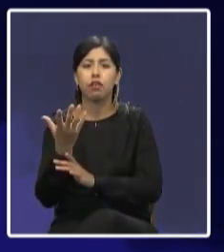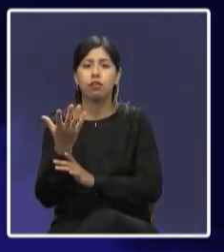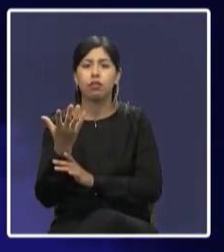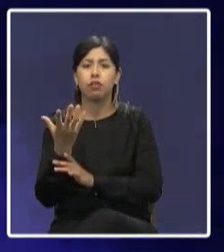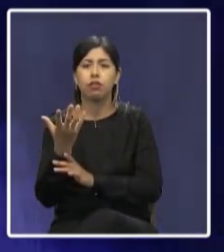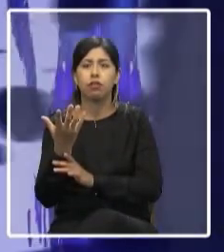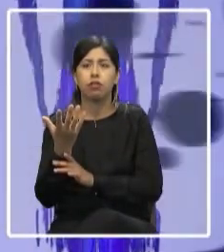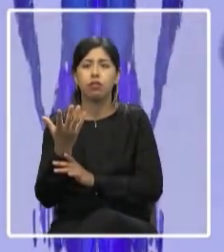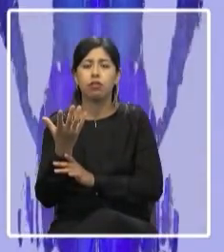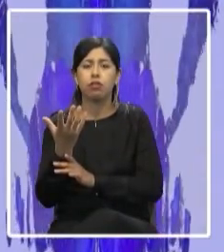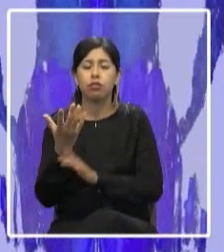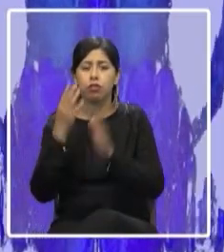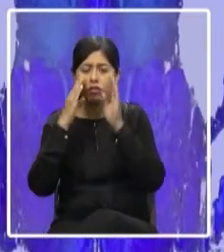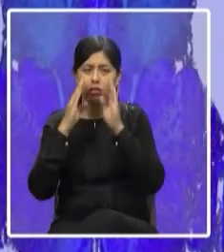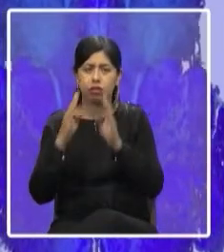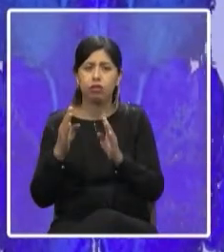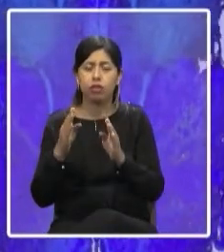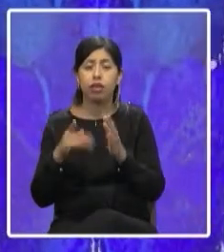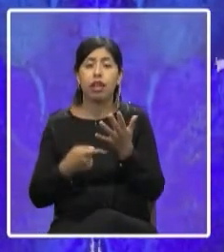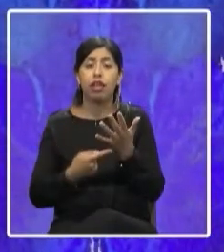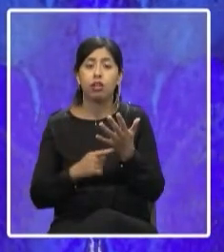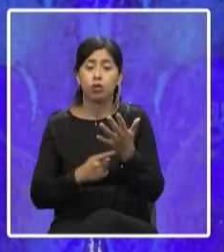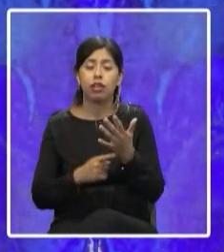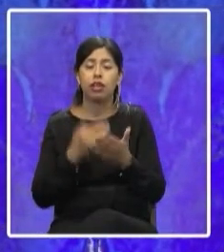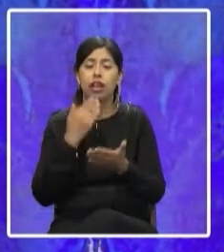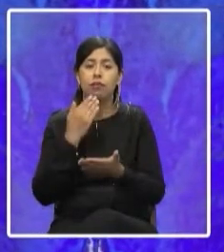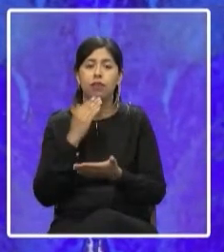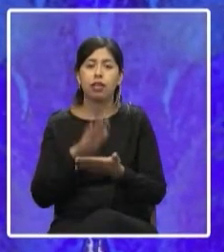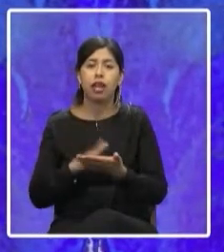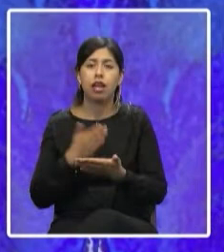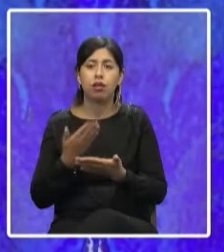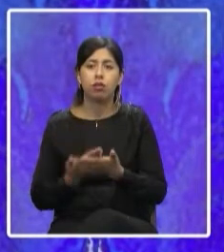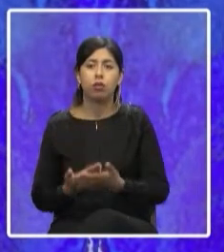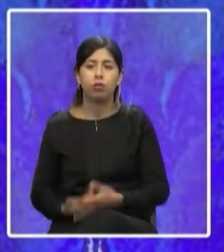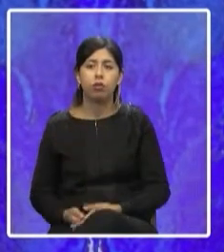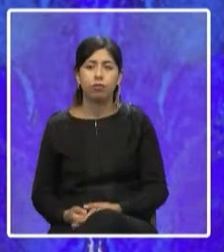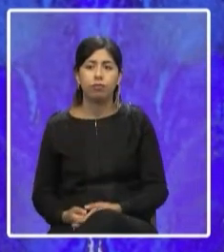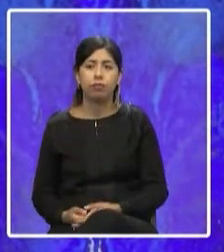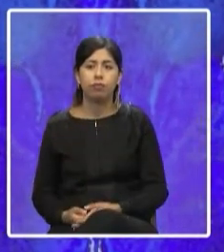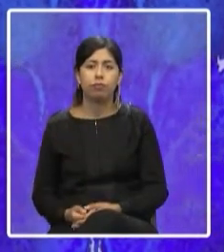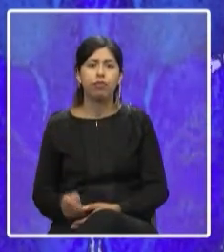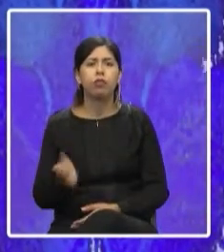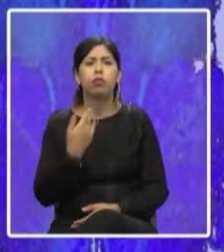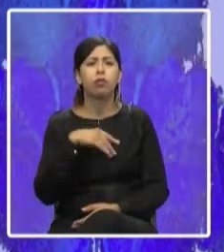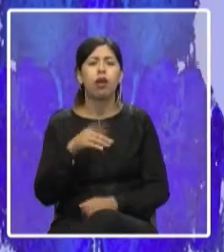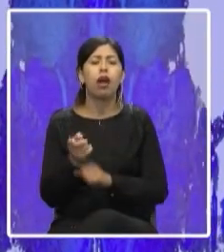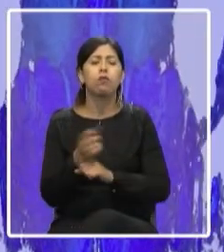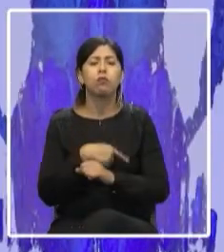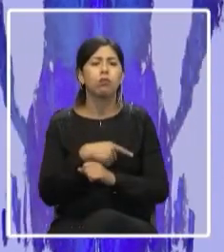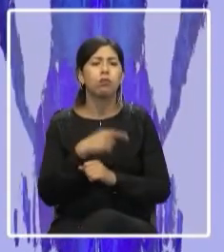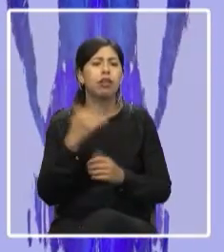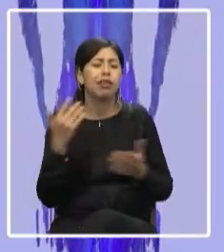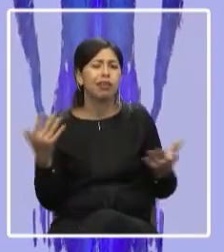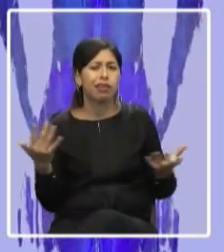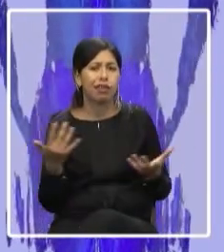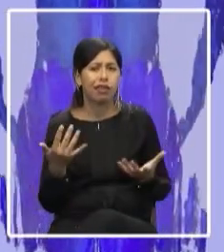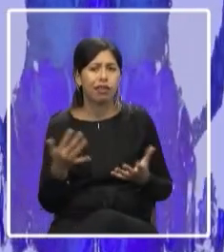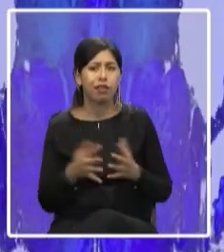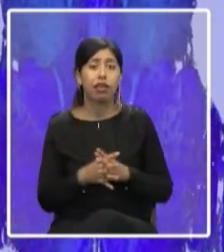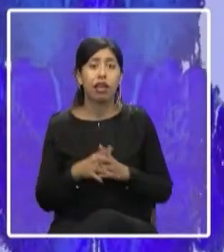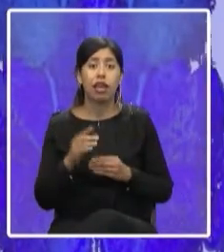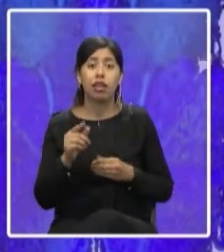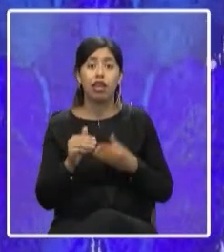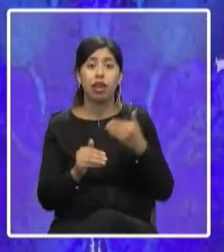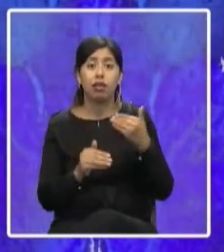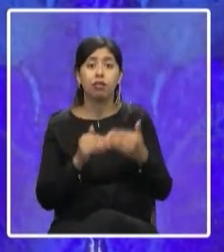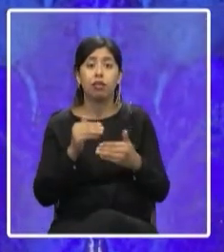are augmented and what are automated. As we've moved into the information age, increasingly the jobs that are most affected are